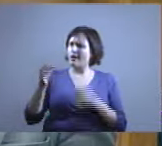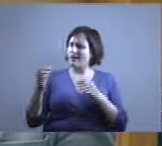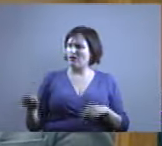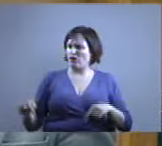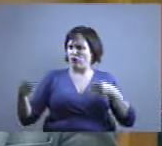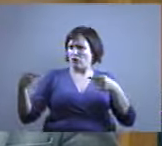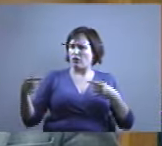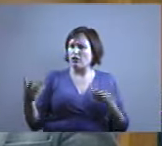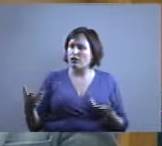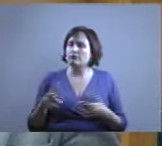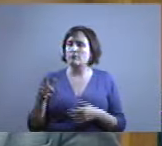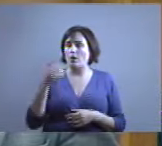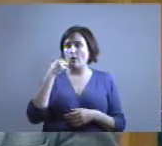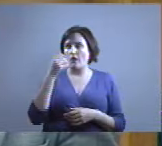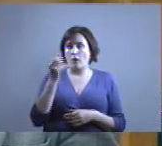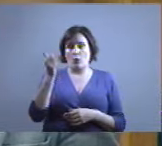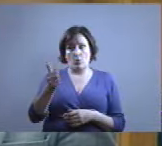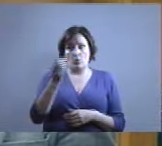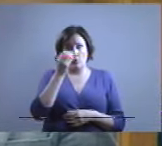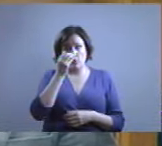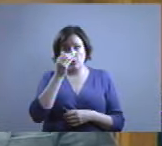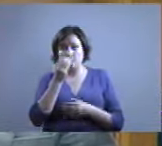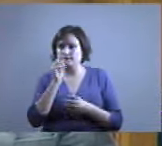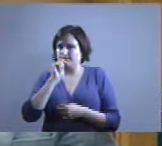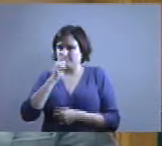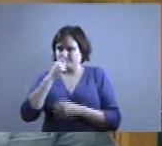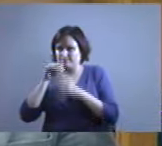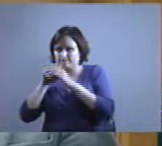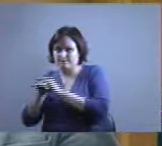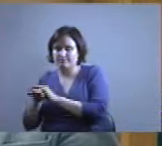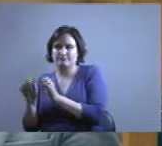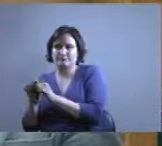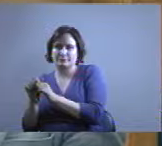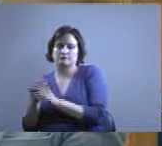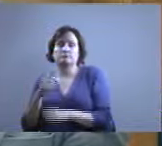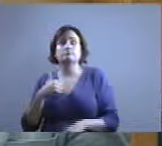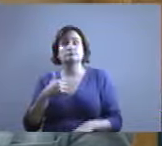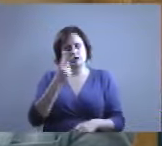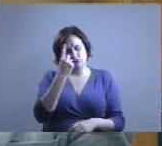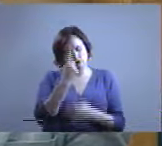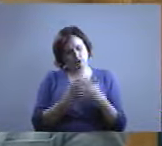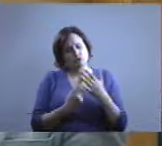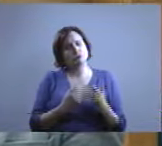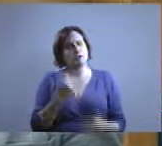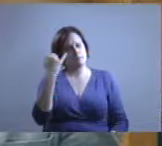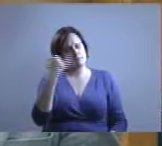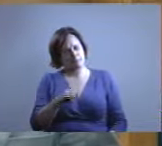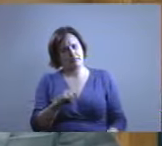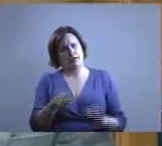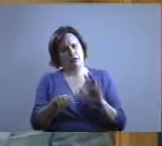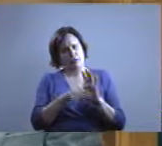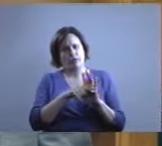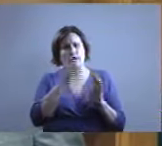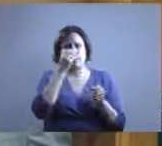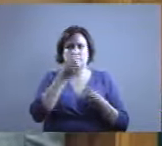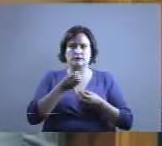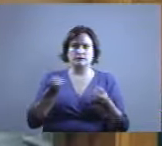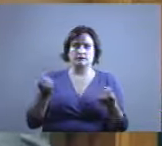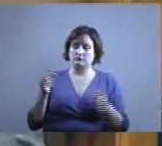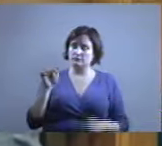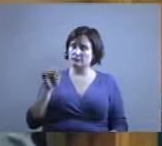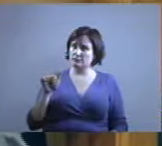the good news to be hidden and only to be told the bad news. This country has changed for the better for